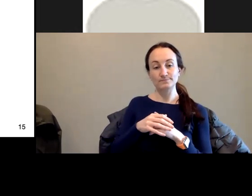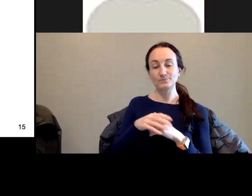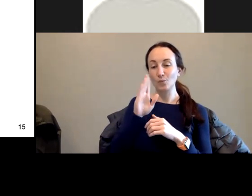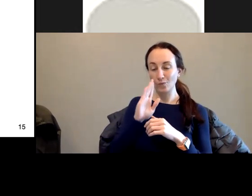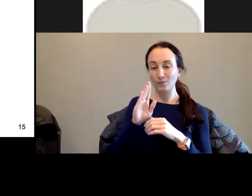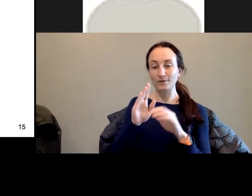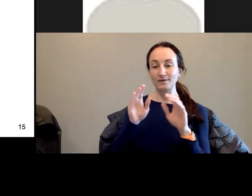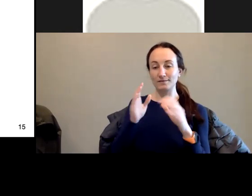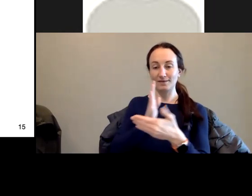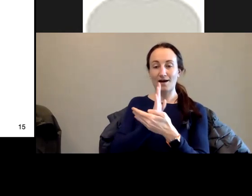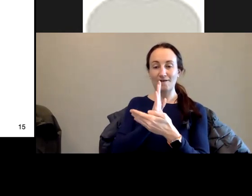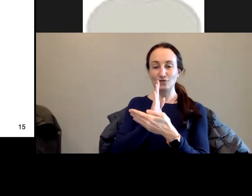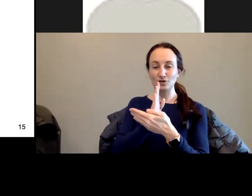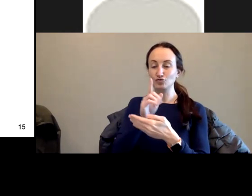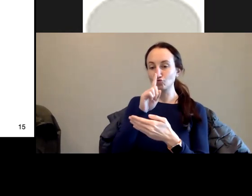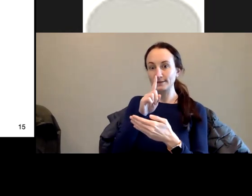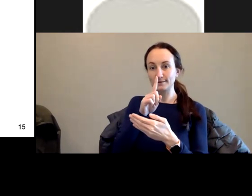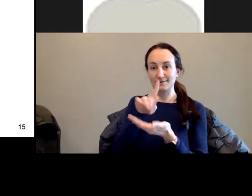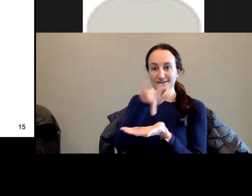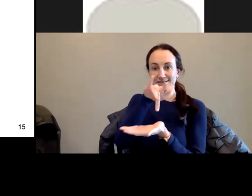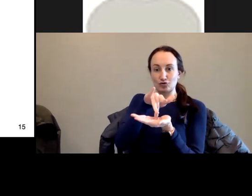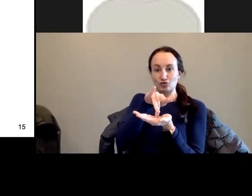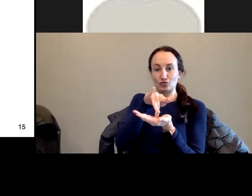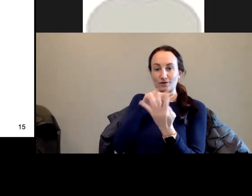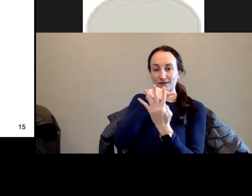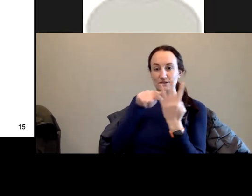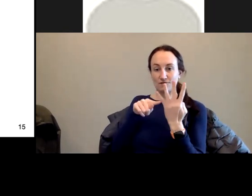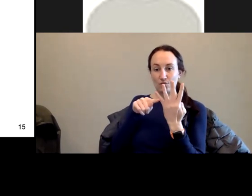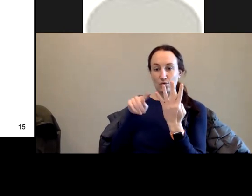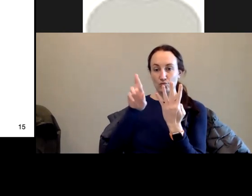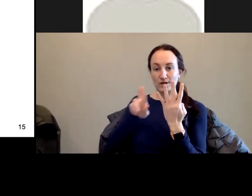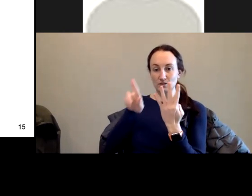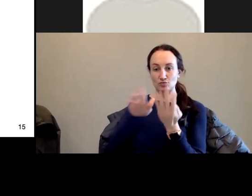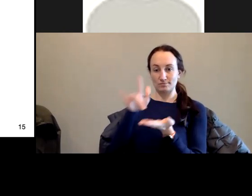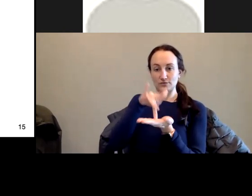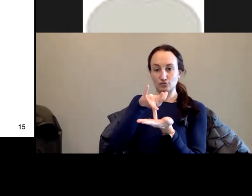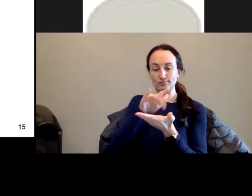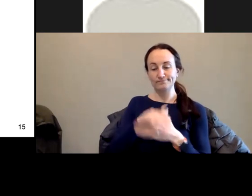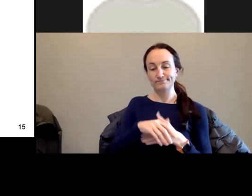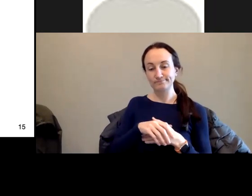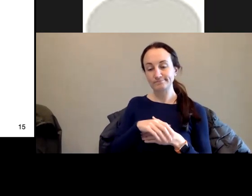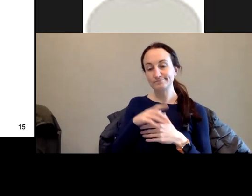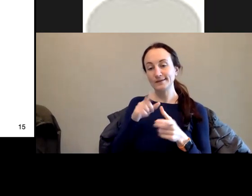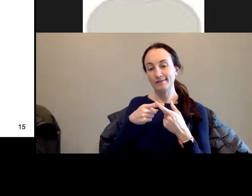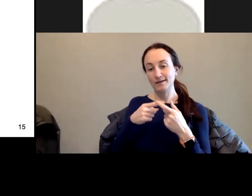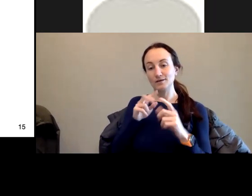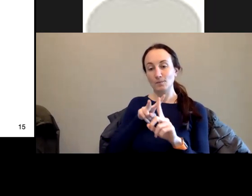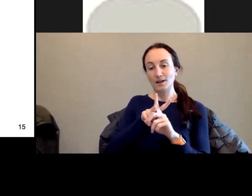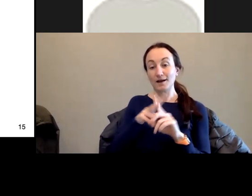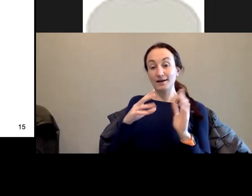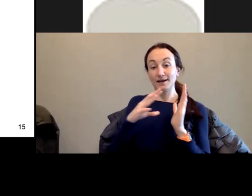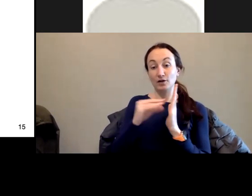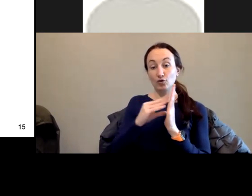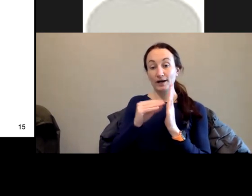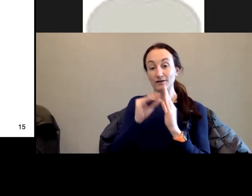average, basically the center of these four residues. So then you apply this iterative refinement to